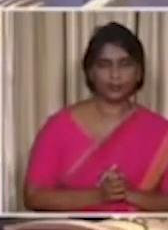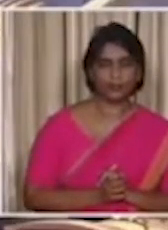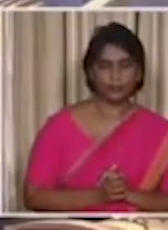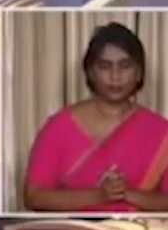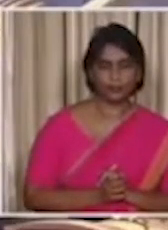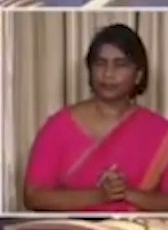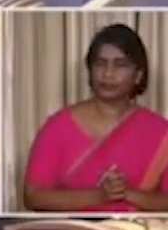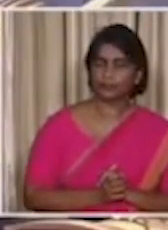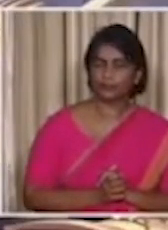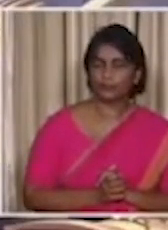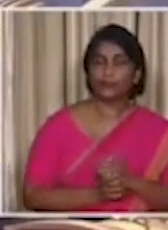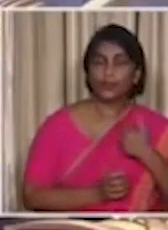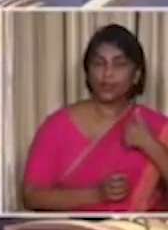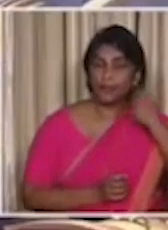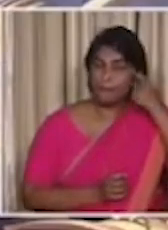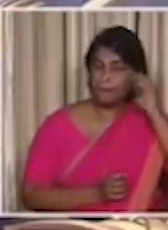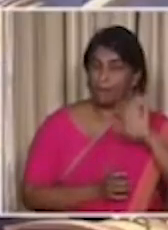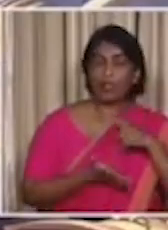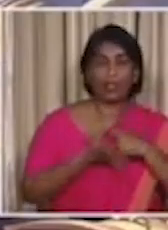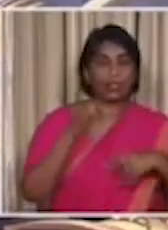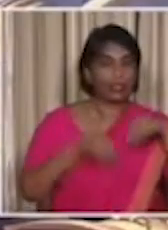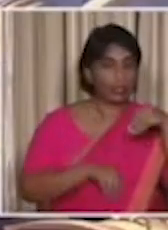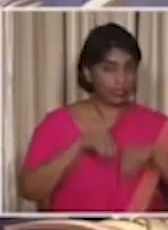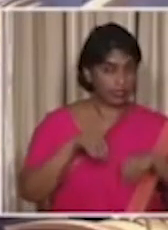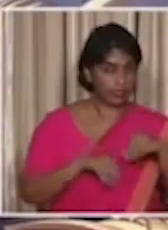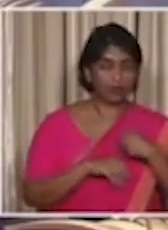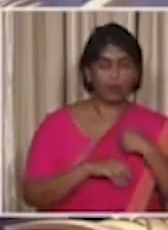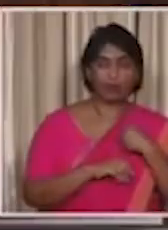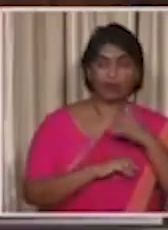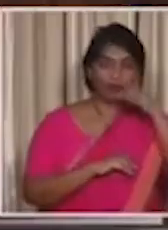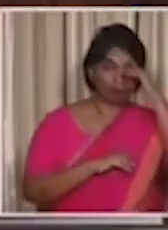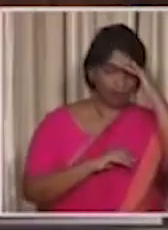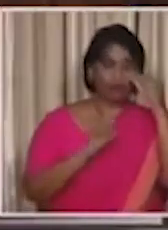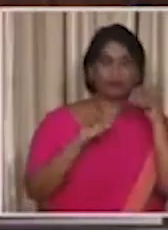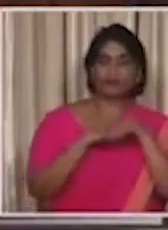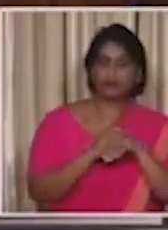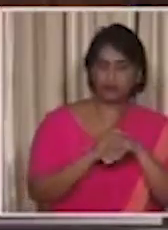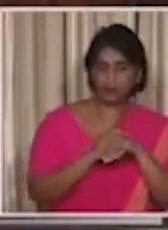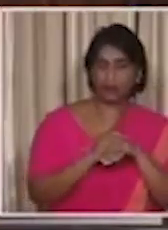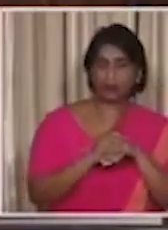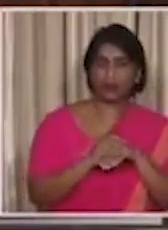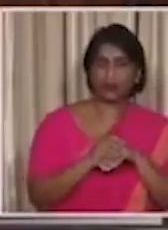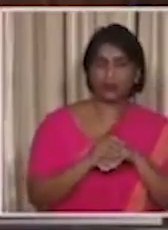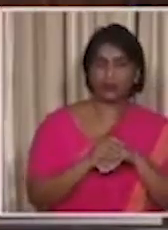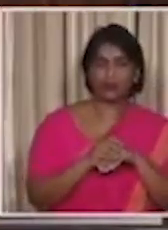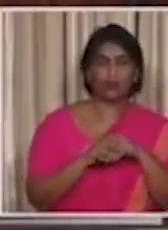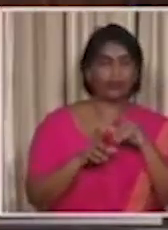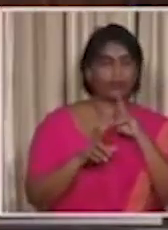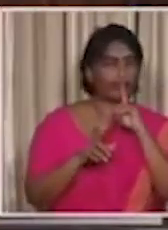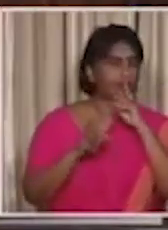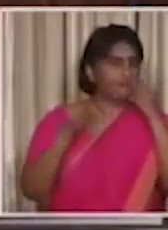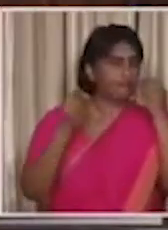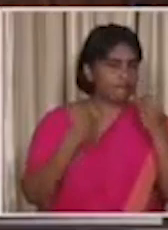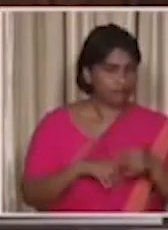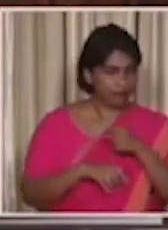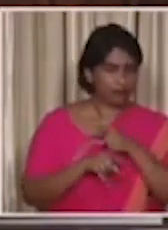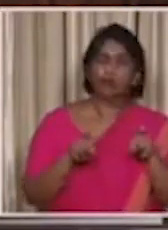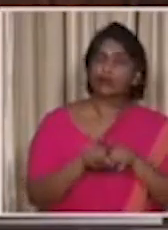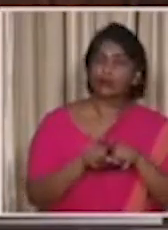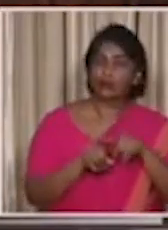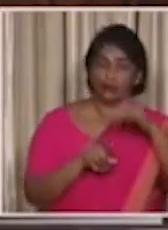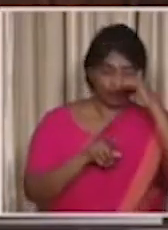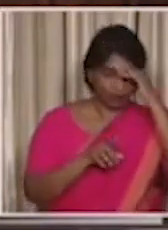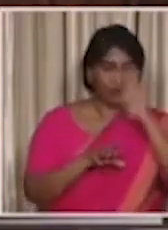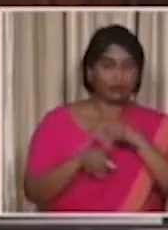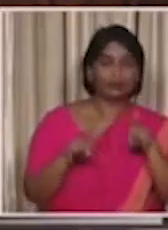I hope the political leaders will get their act together. They have failed miserably. Leaders should have